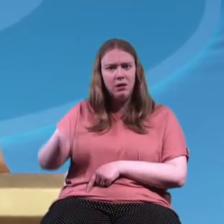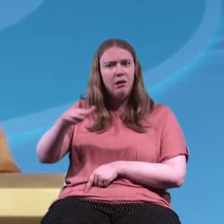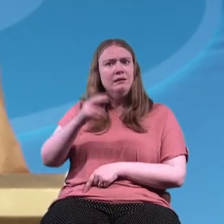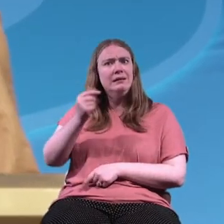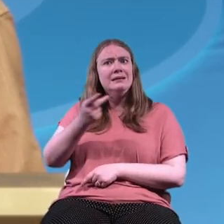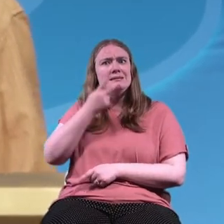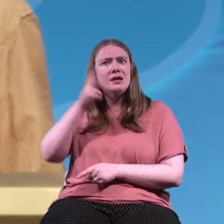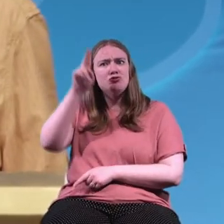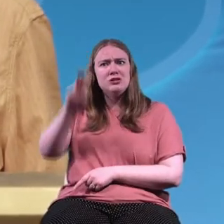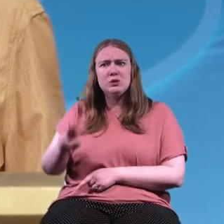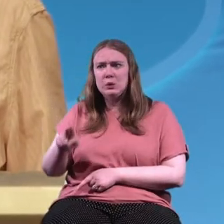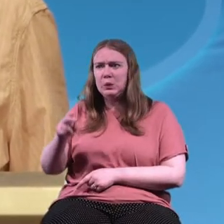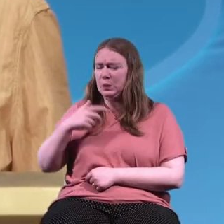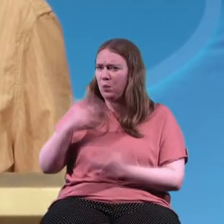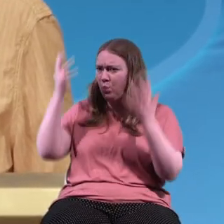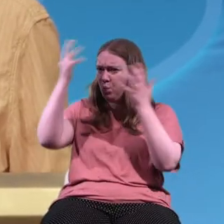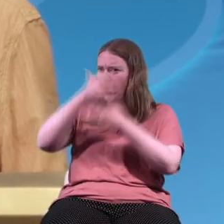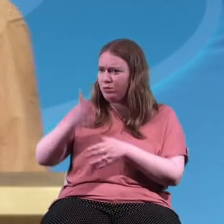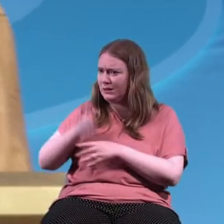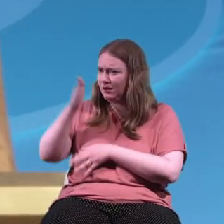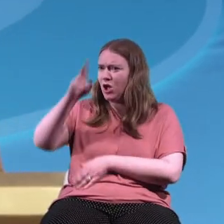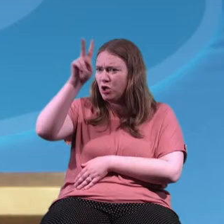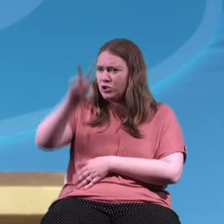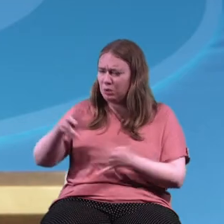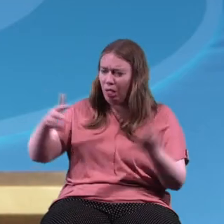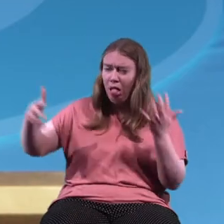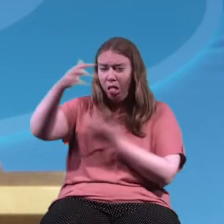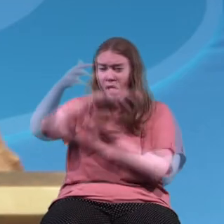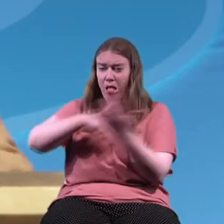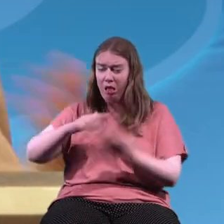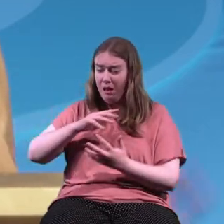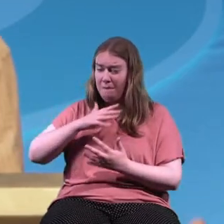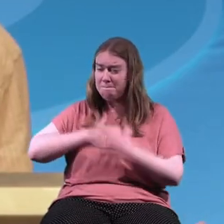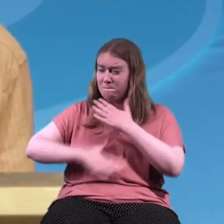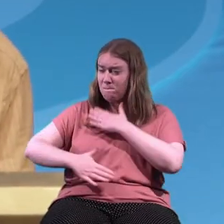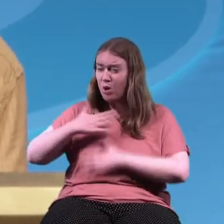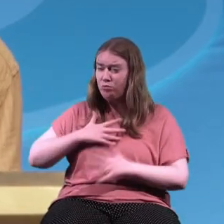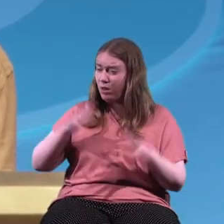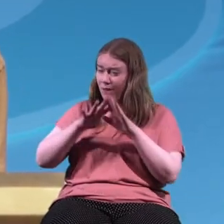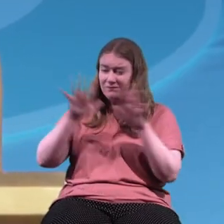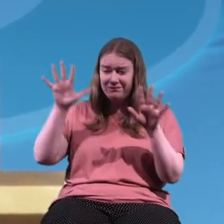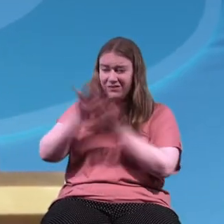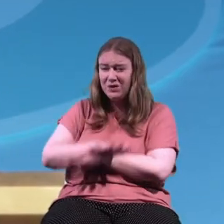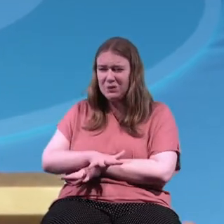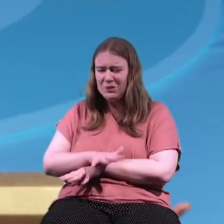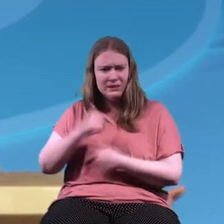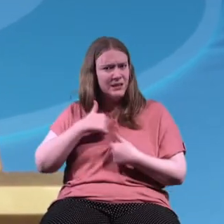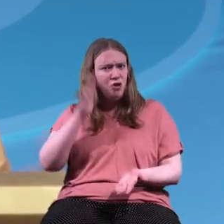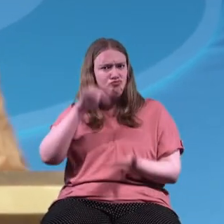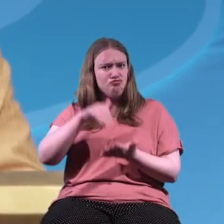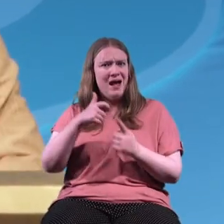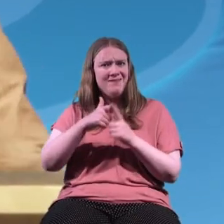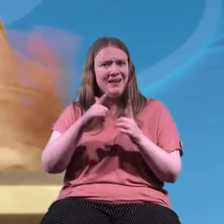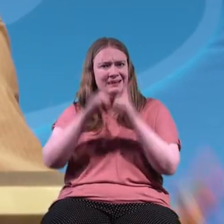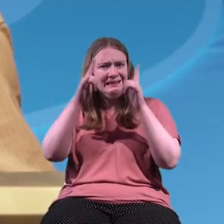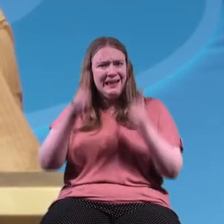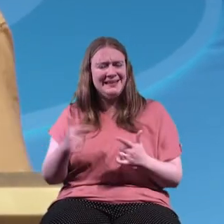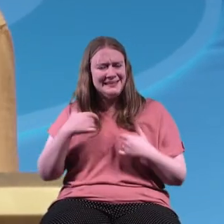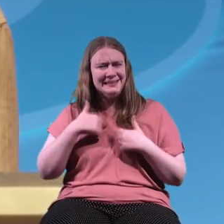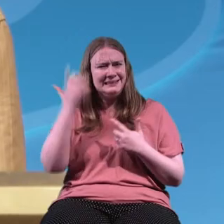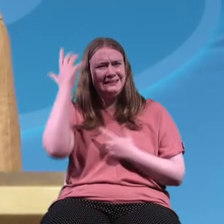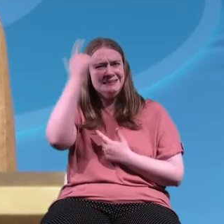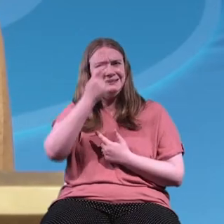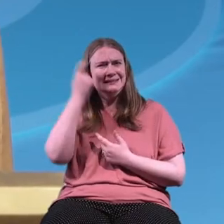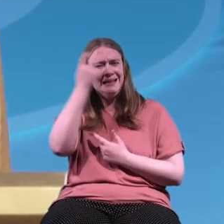And so he comes to the convention restless. How is he going to sort out his young people? How is he going to protect